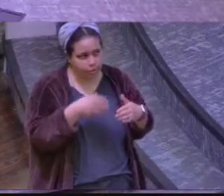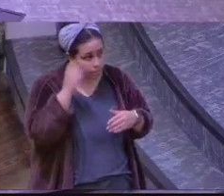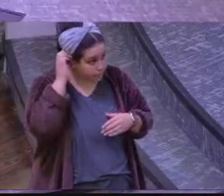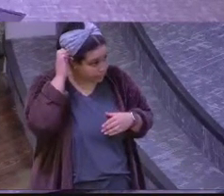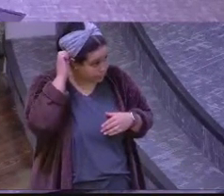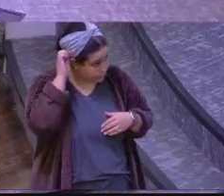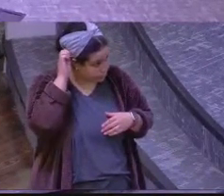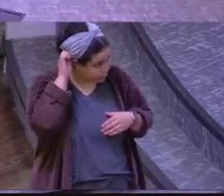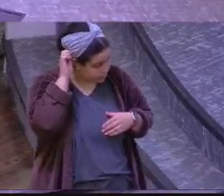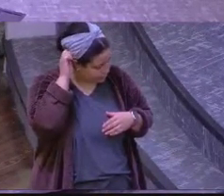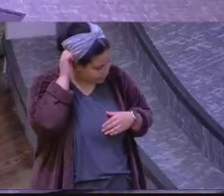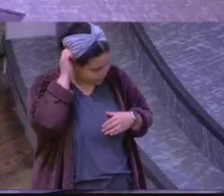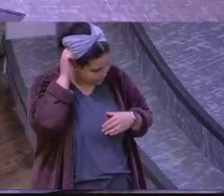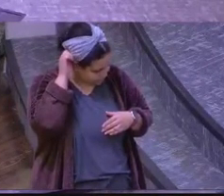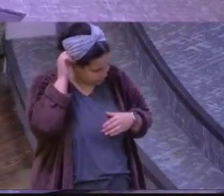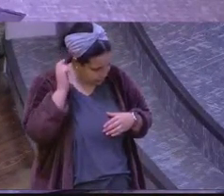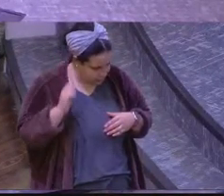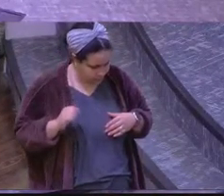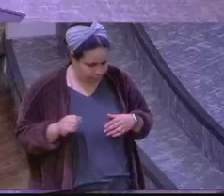I move that we adjourn.